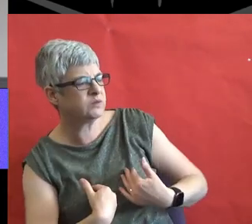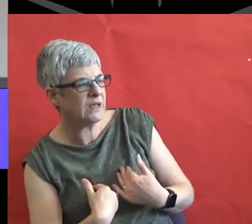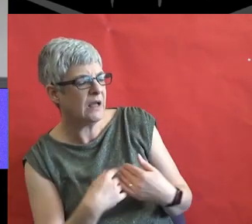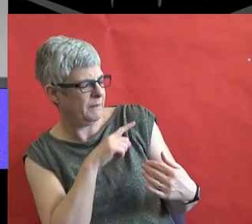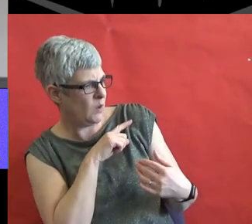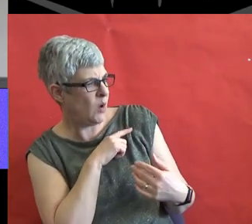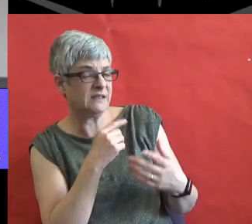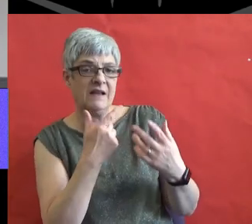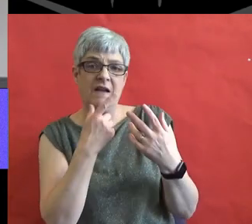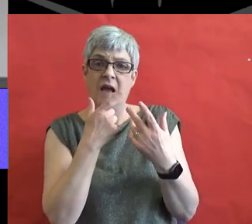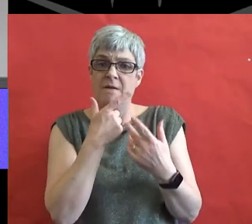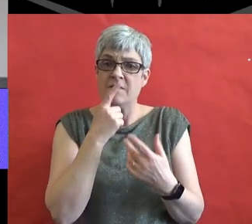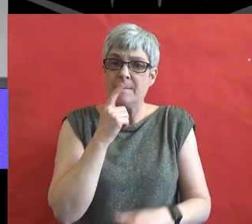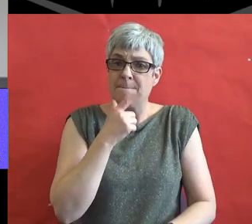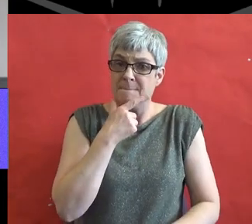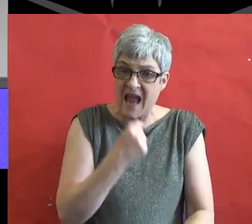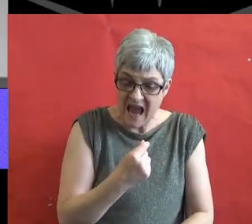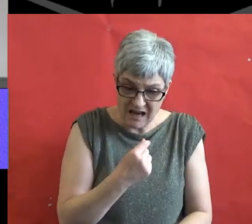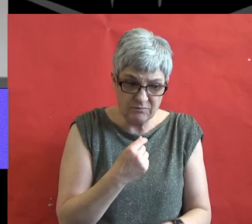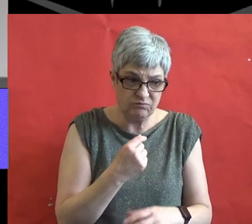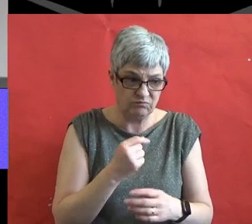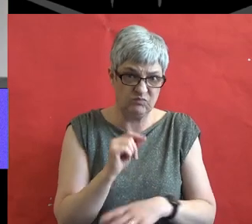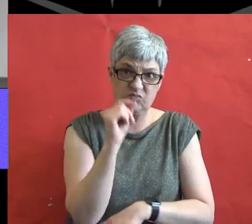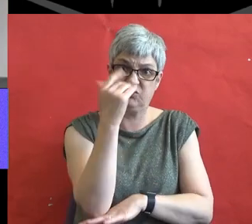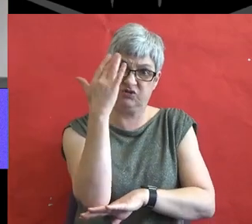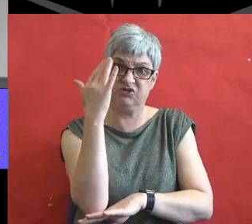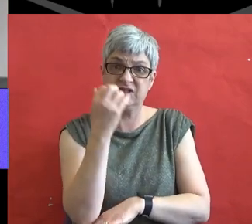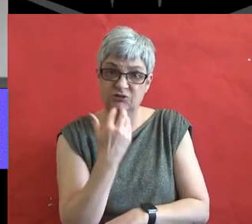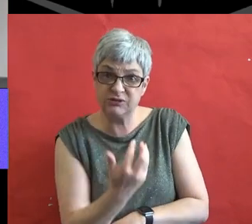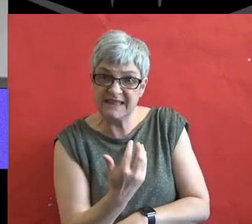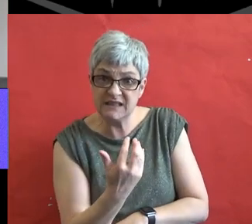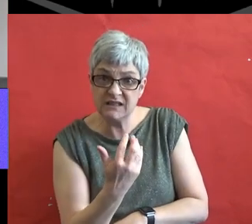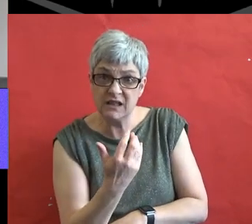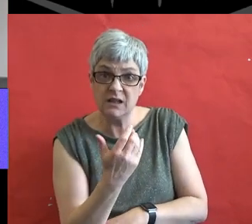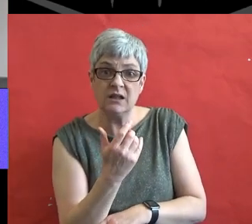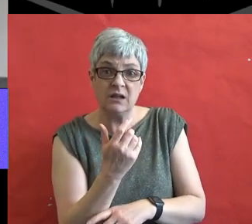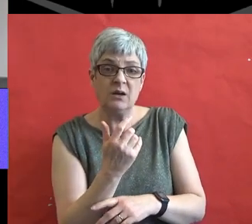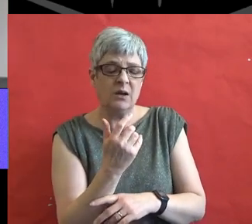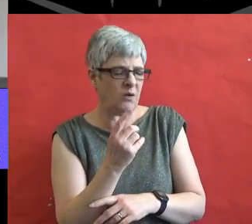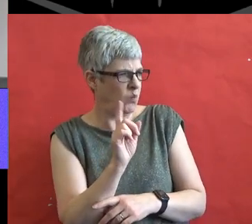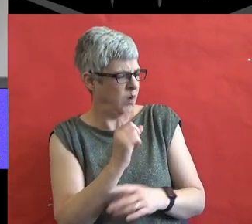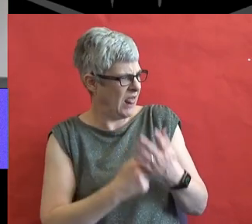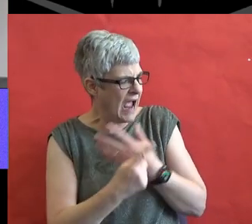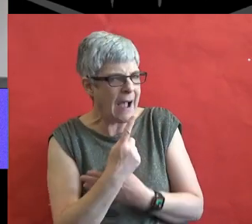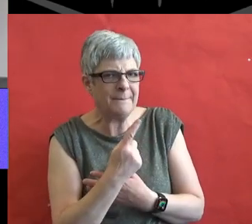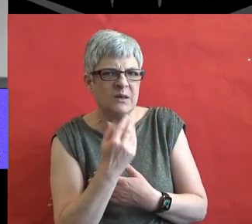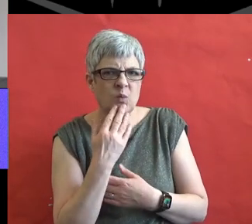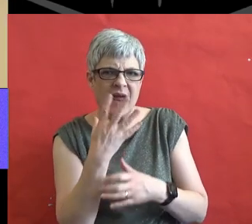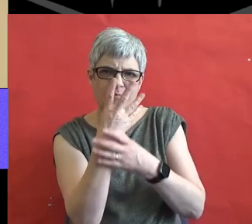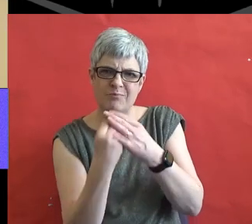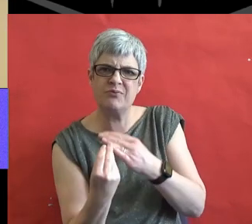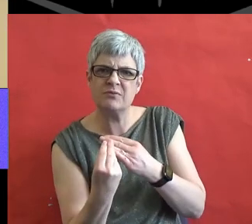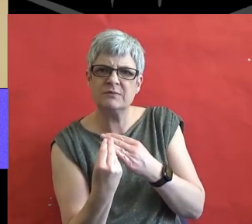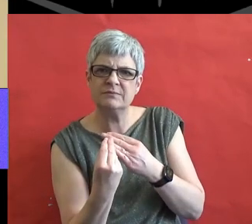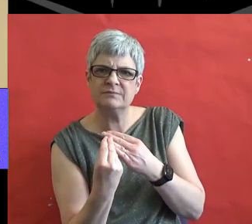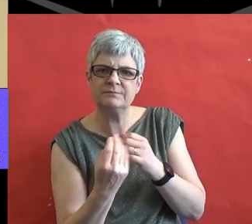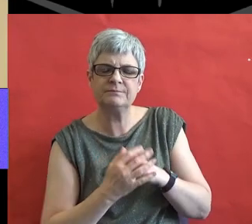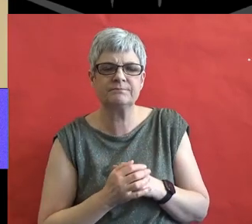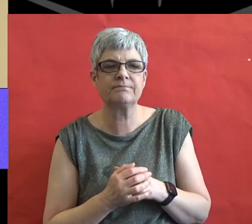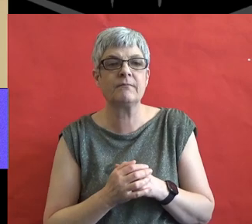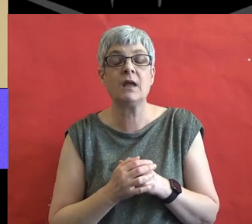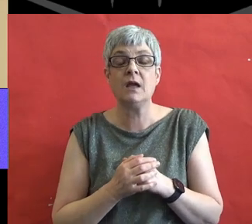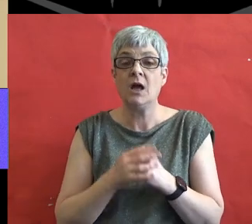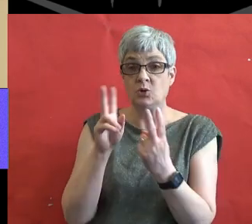if men do these things when the tree is green, what will happen when it is dry?" Two other